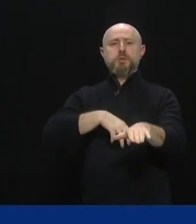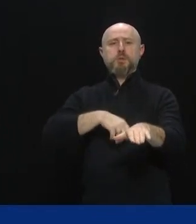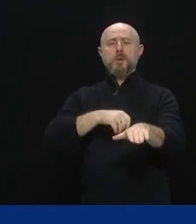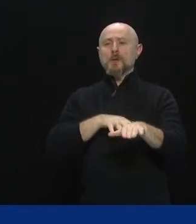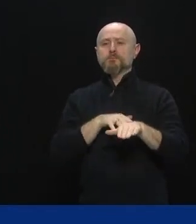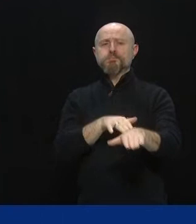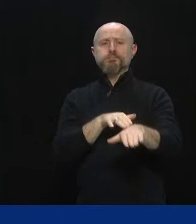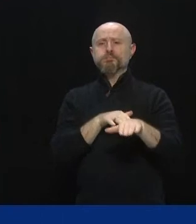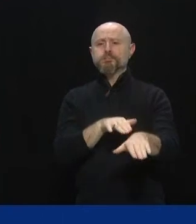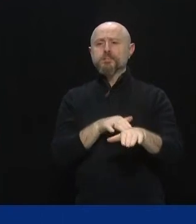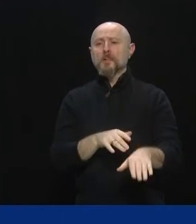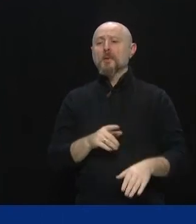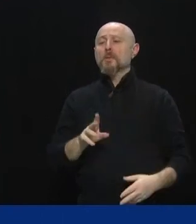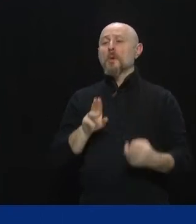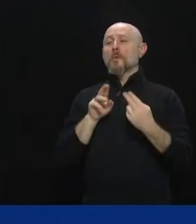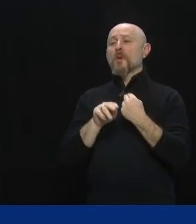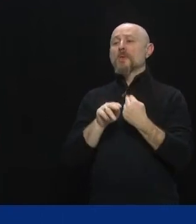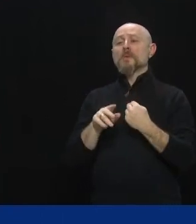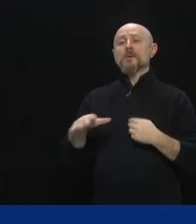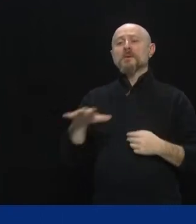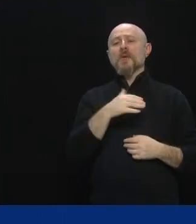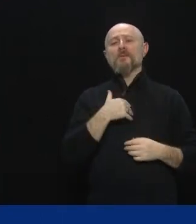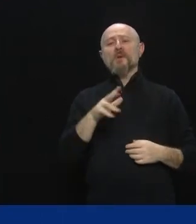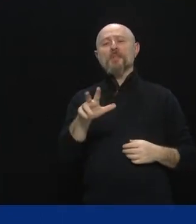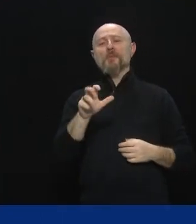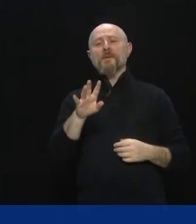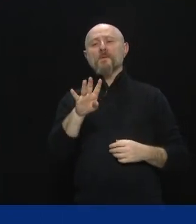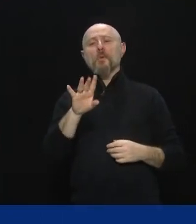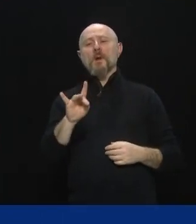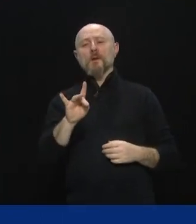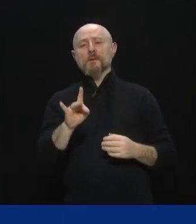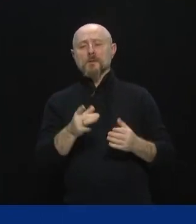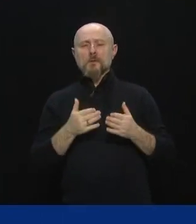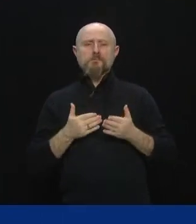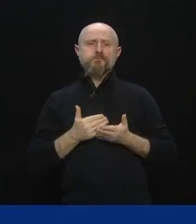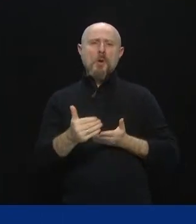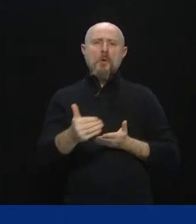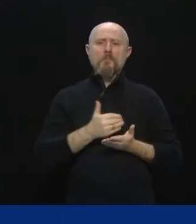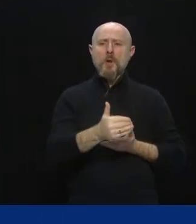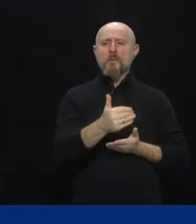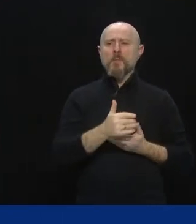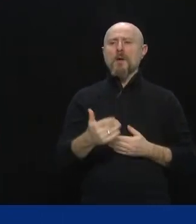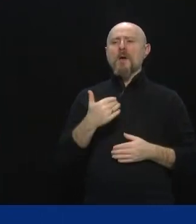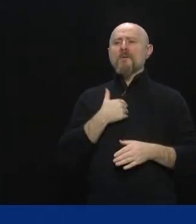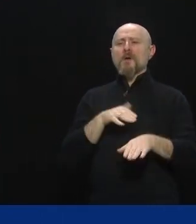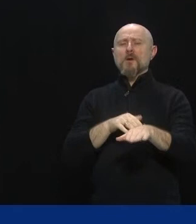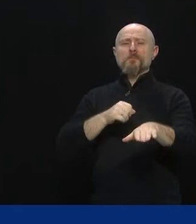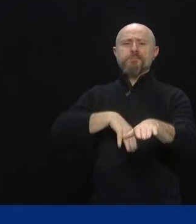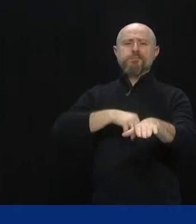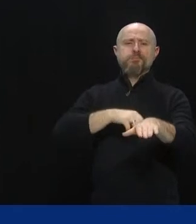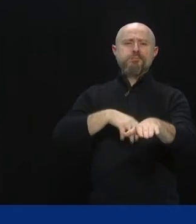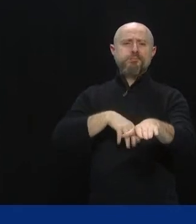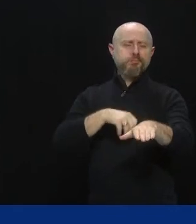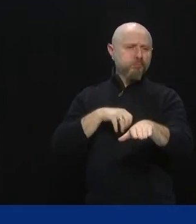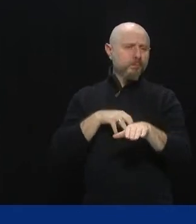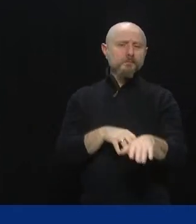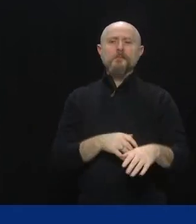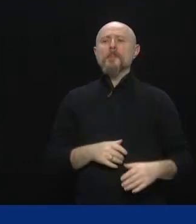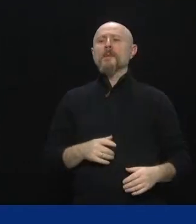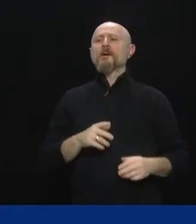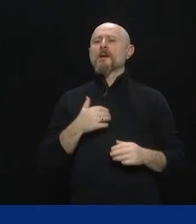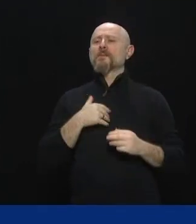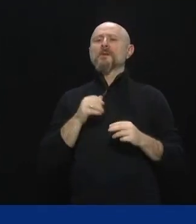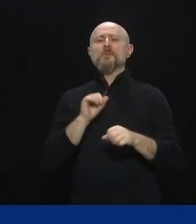an additional 348 plows, 11 tow plows, and 66 loaders working up and down the Thruway.